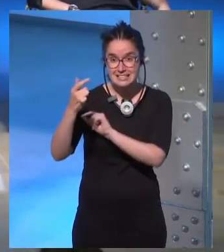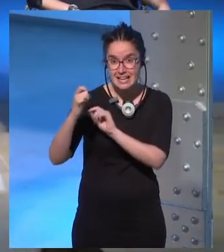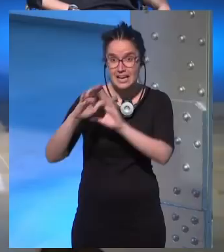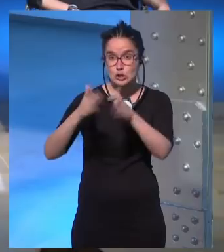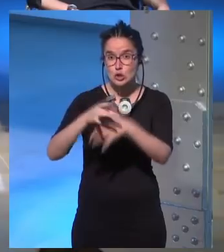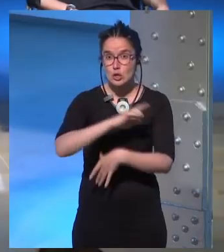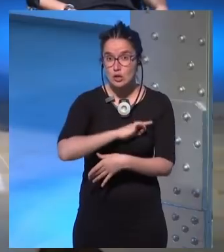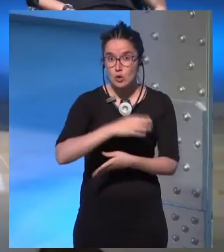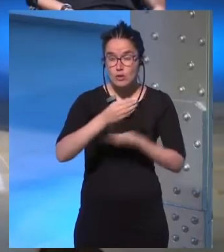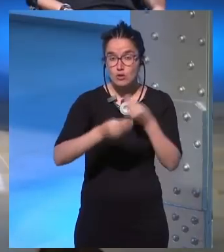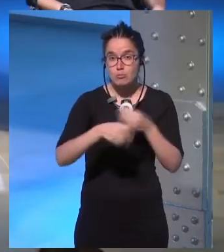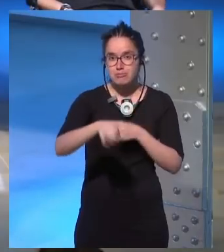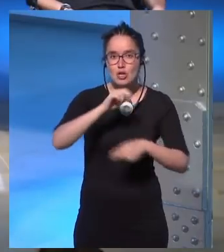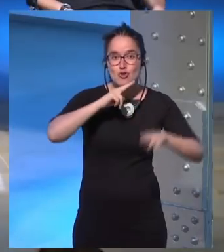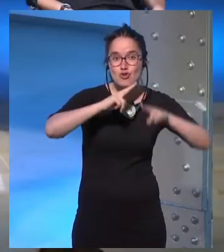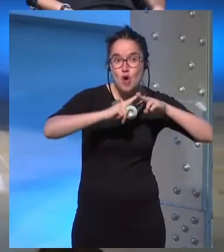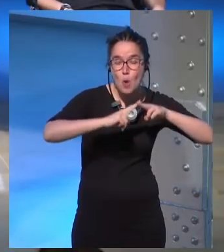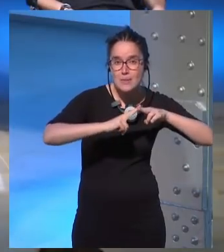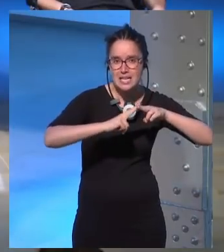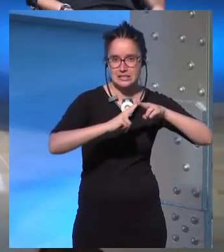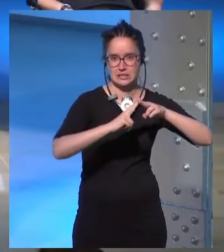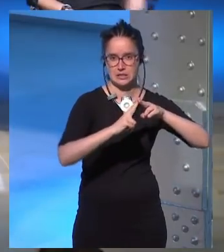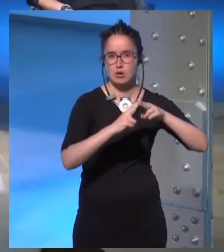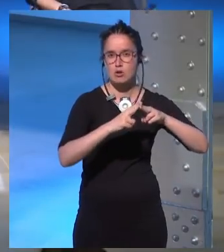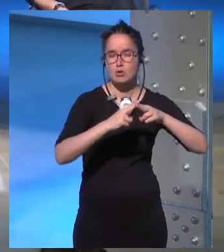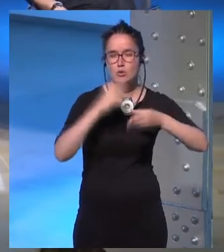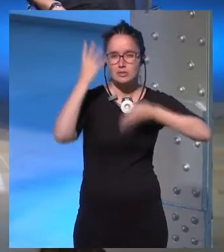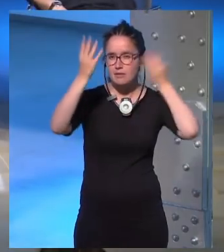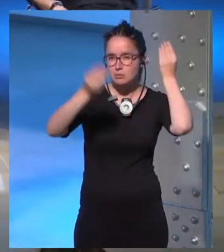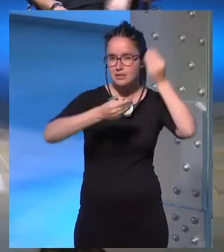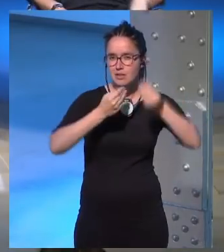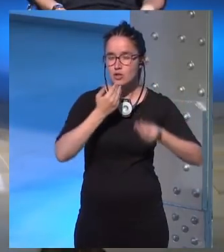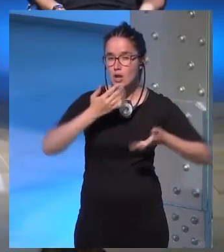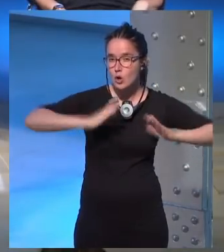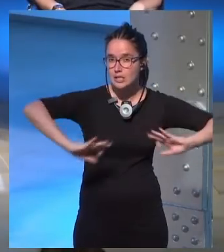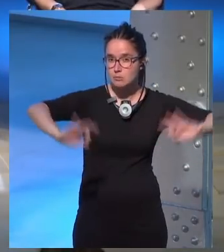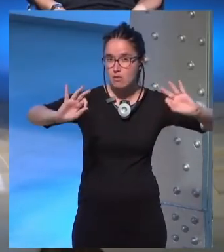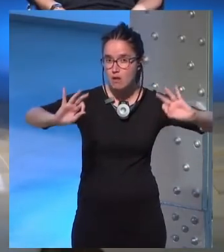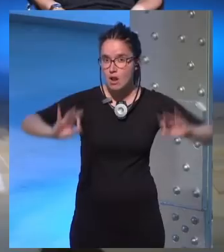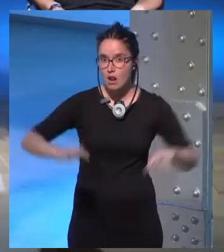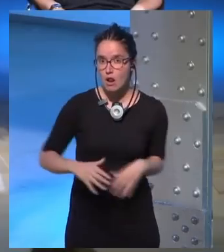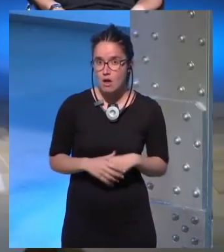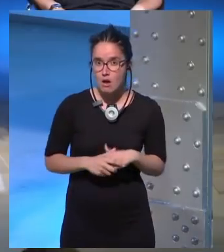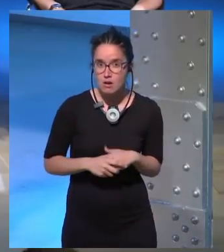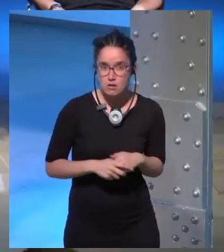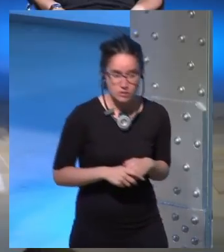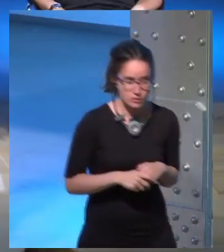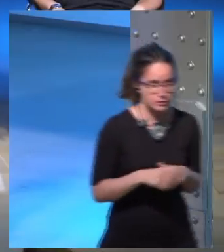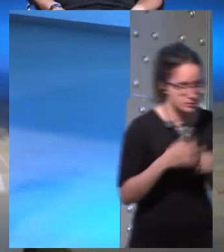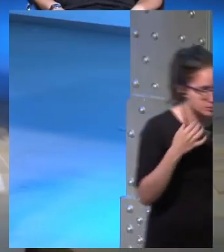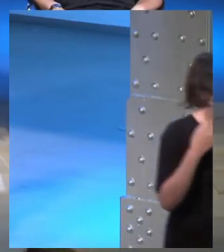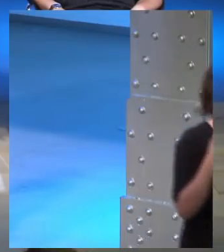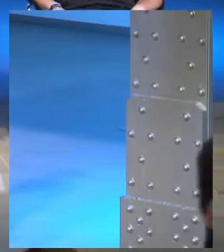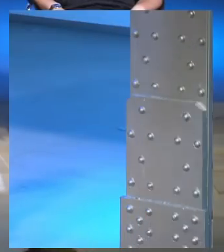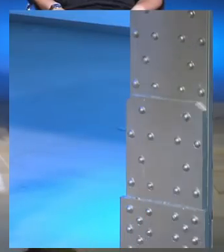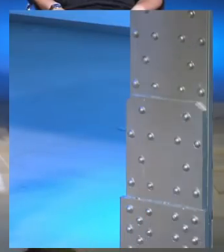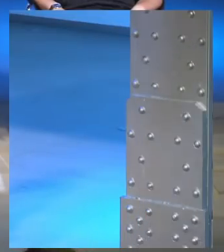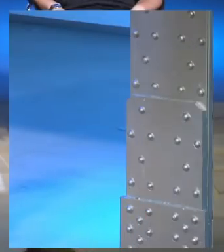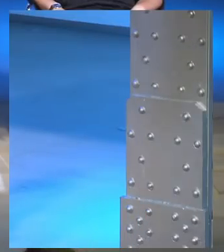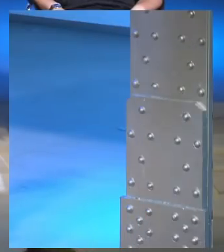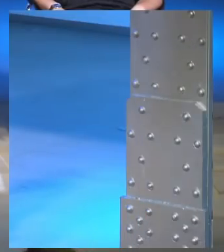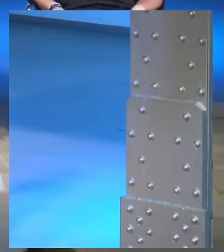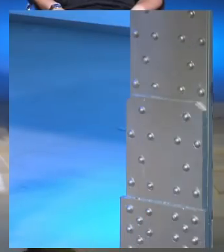In the Stars of Legion, when you chose the names of the different factions, were you thinking about anything special?